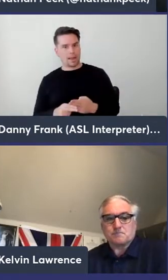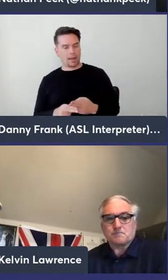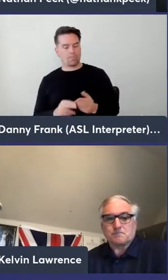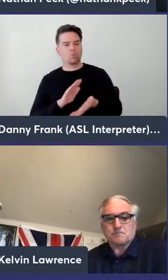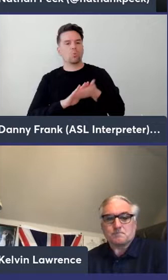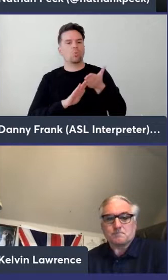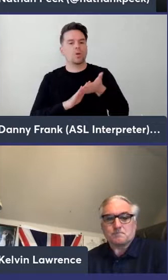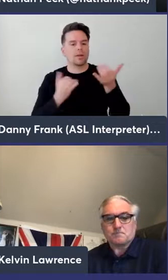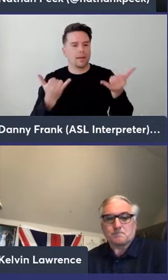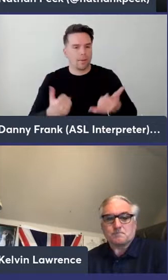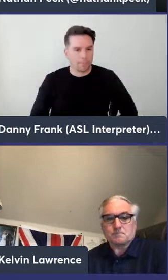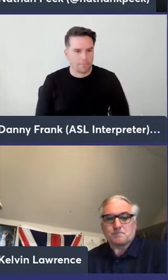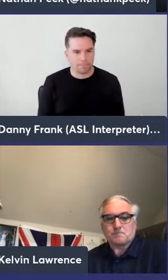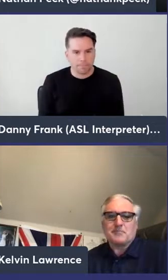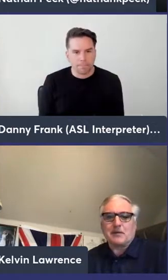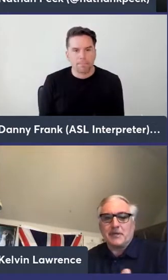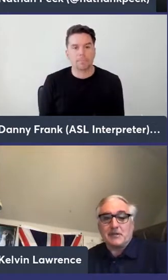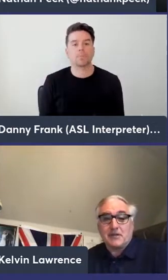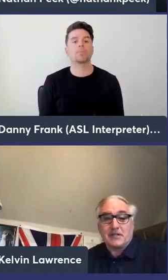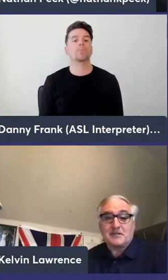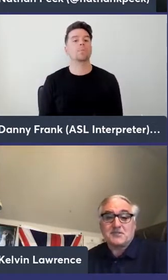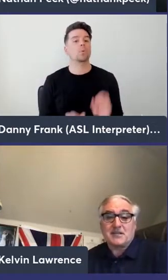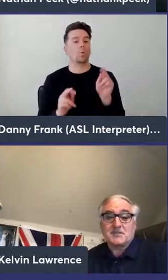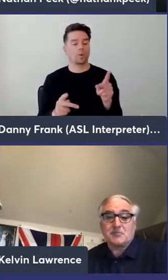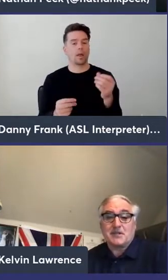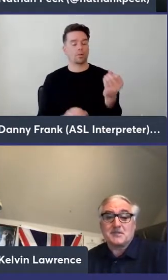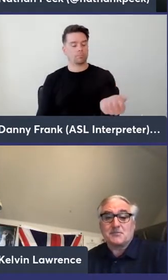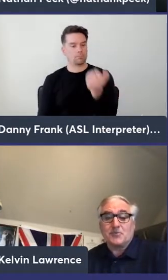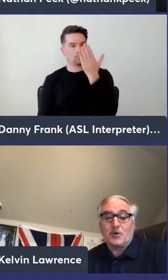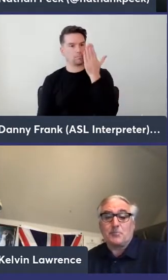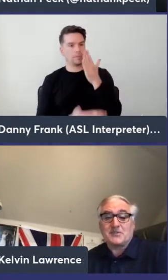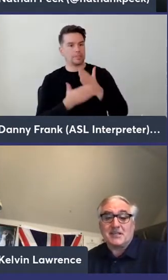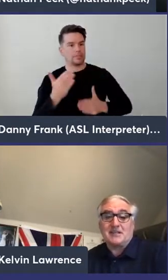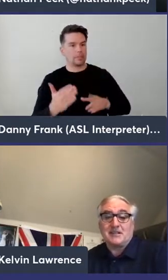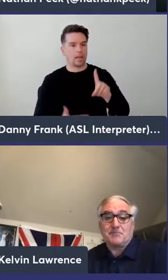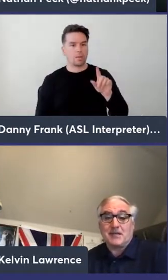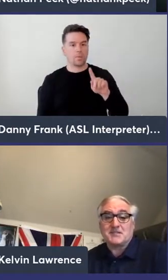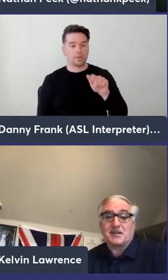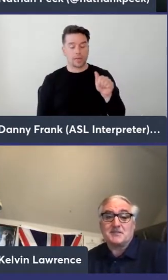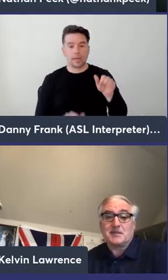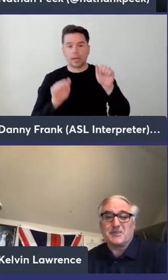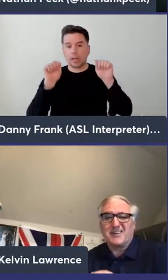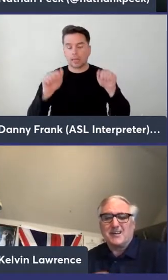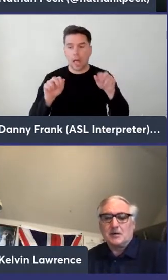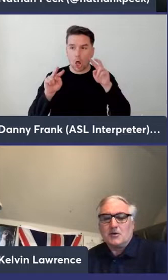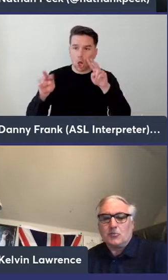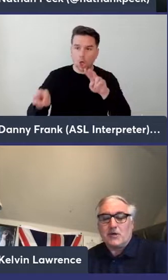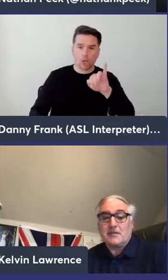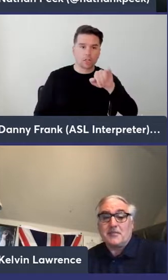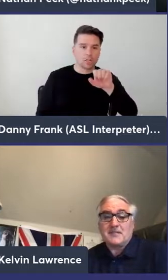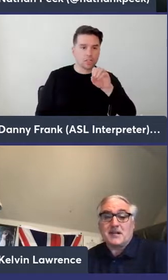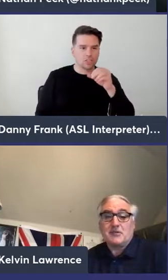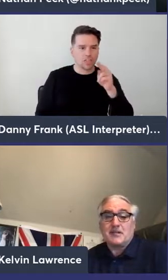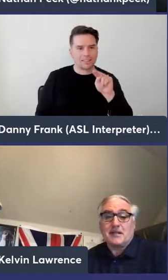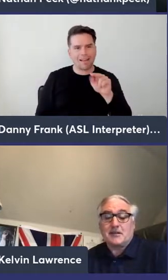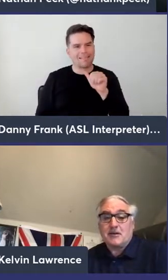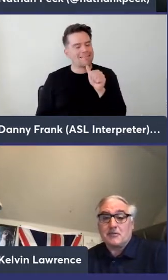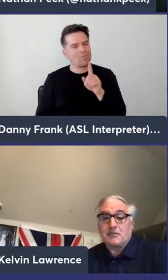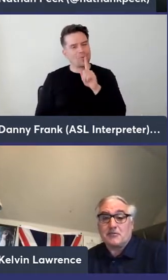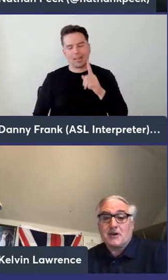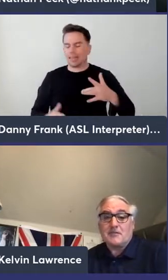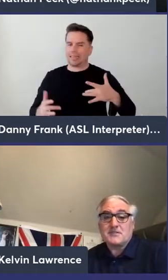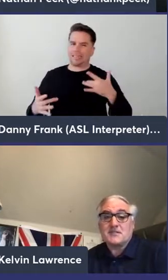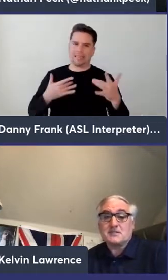And so far, okay, we got some data back. We could look at it as JSON, but it's not particularly exciting. But one of the things I really like